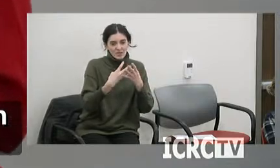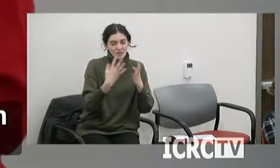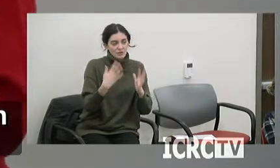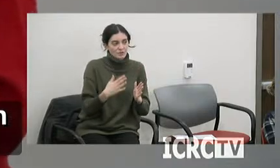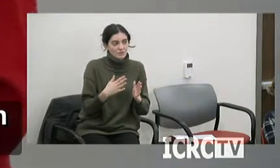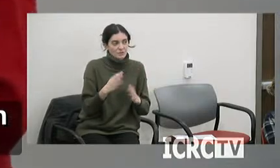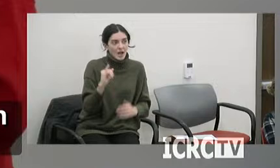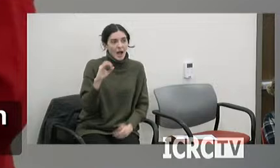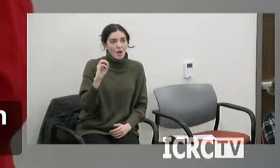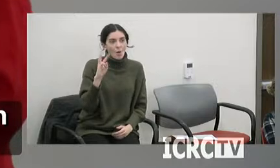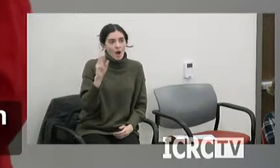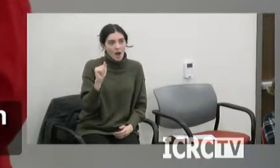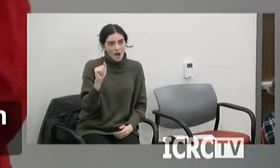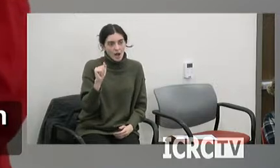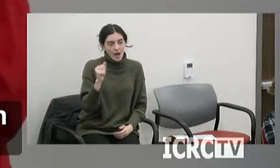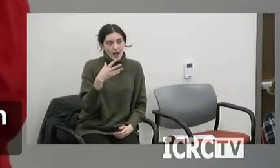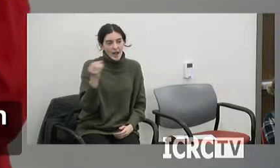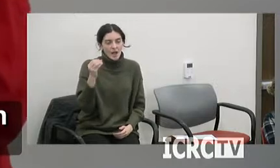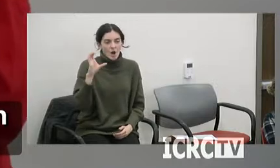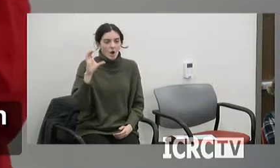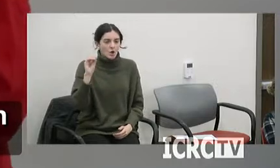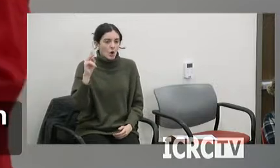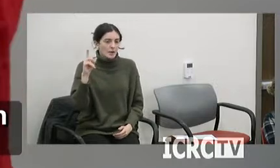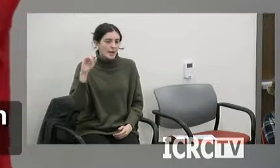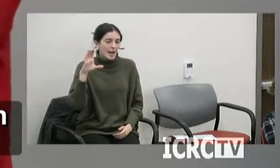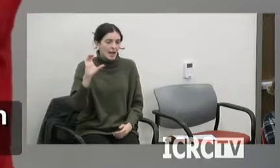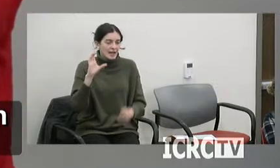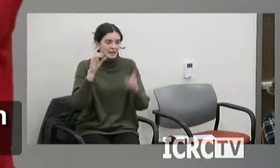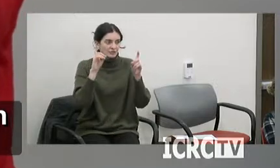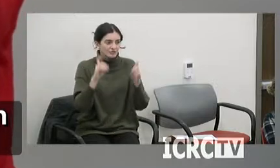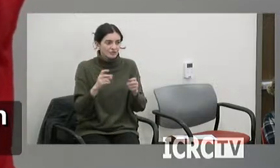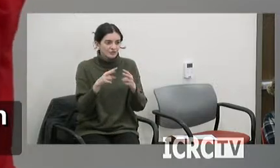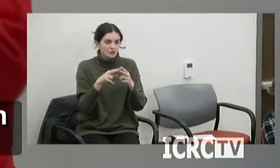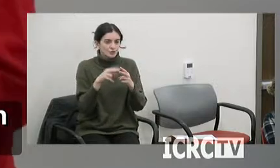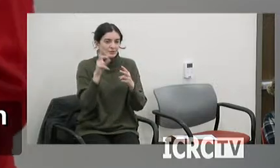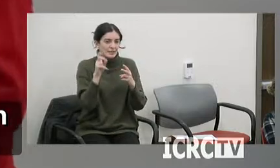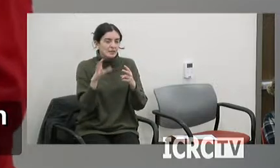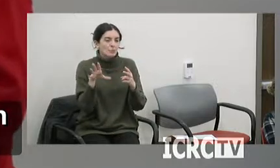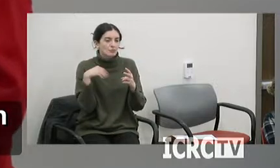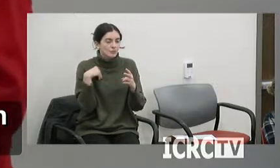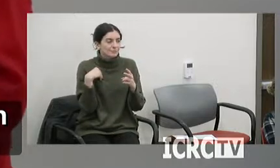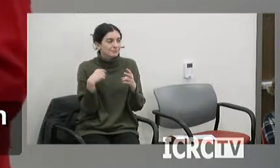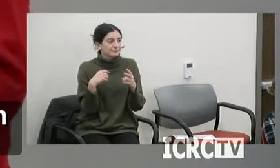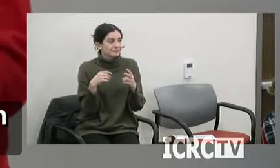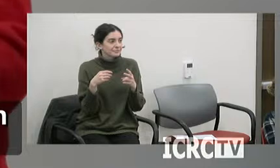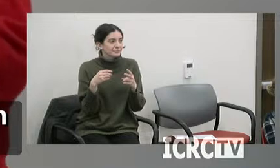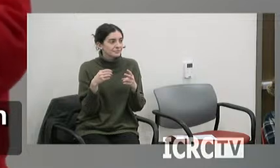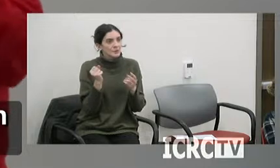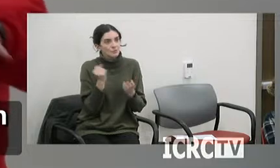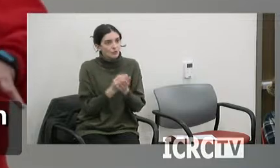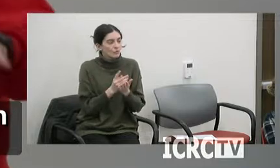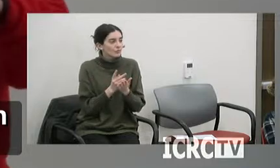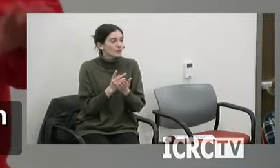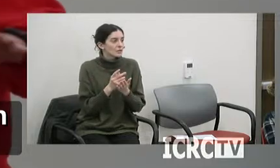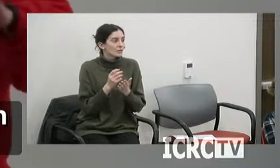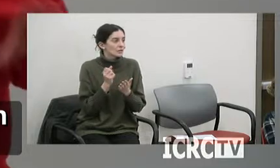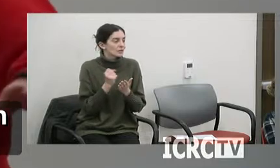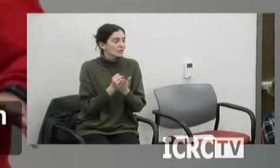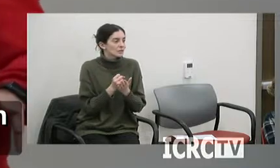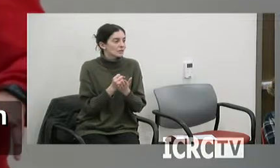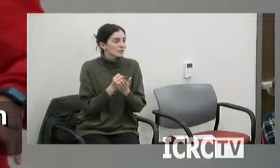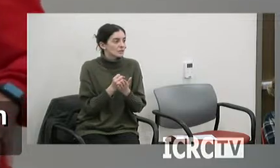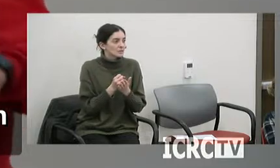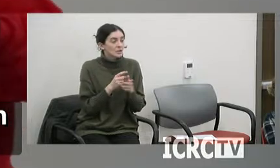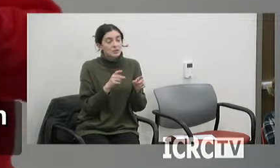that are approved. And I think we often, maybe it's you, Mr. Combs, I think talks about when we make an investment, there's also a cost to